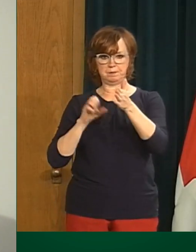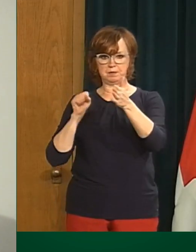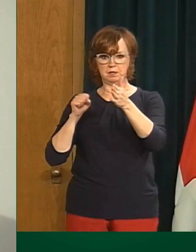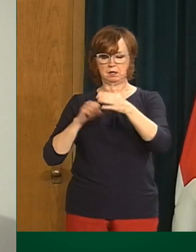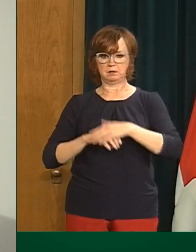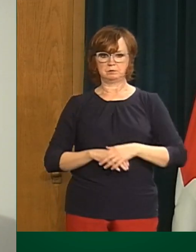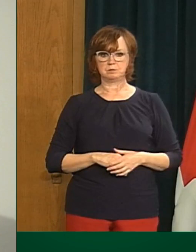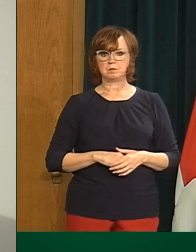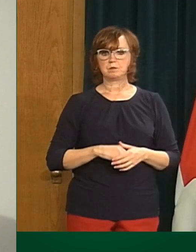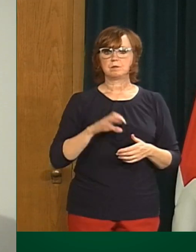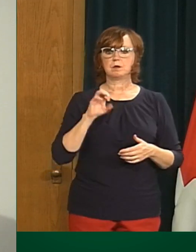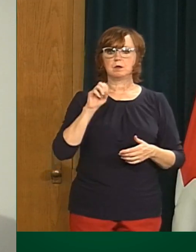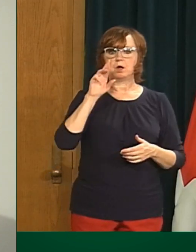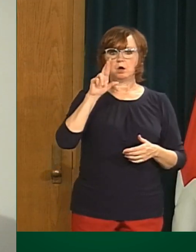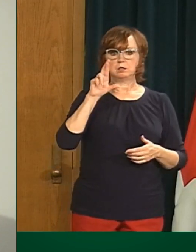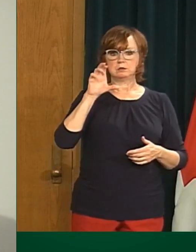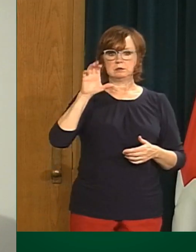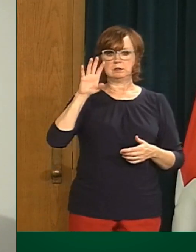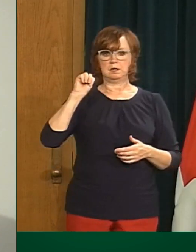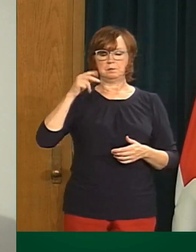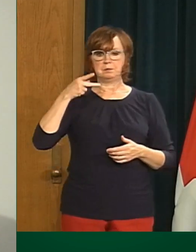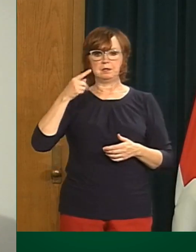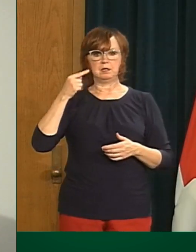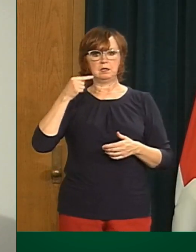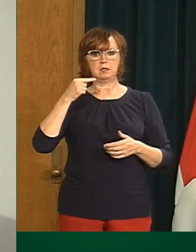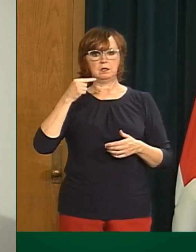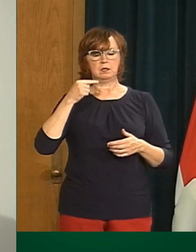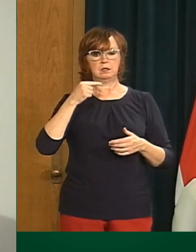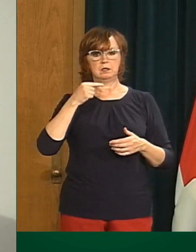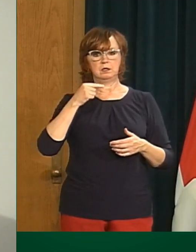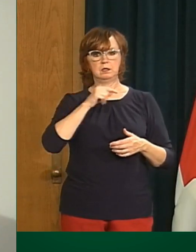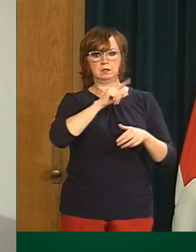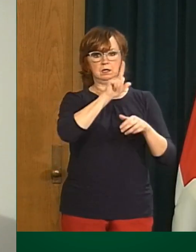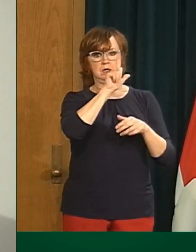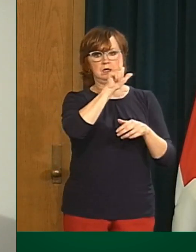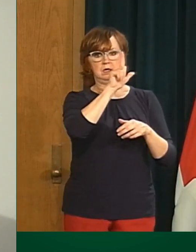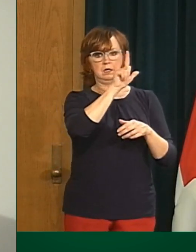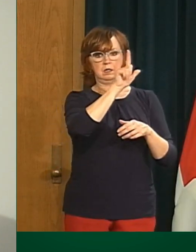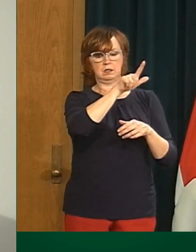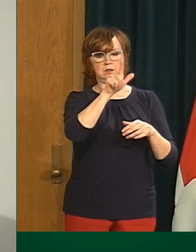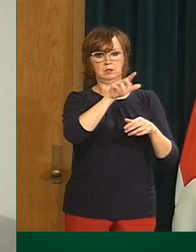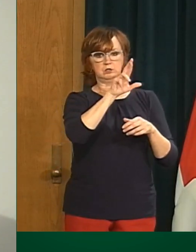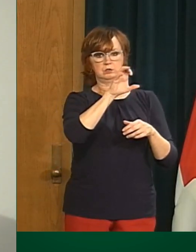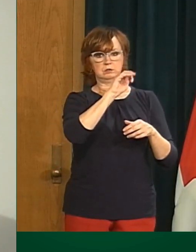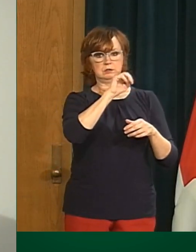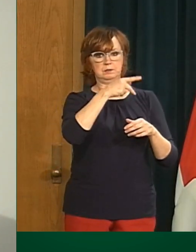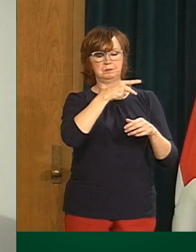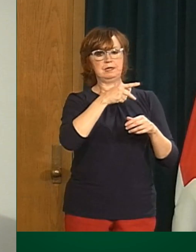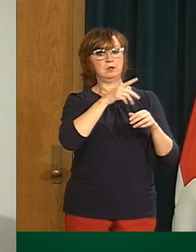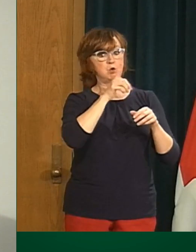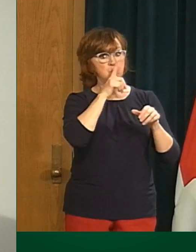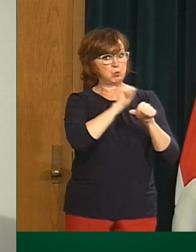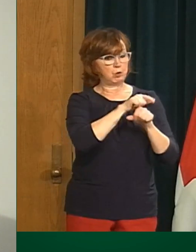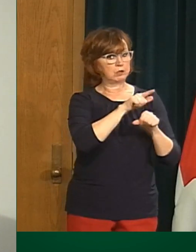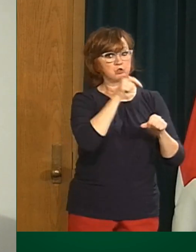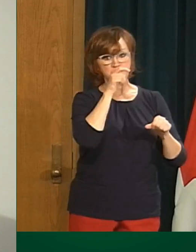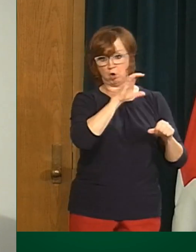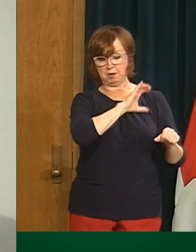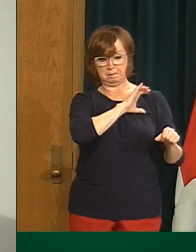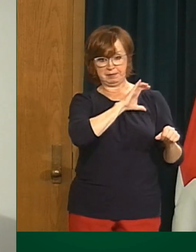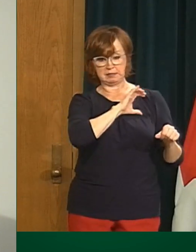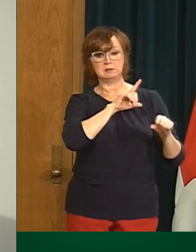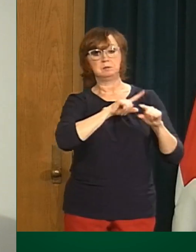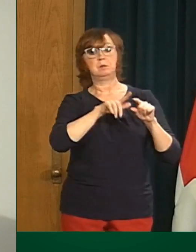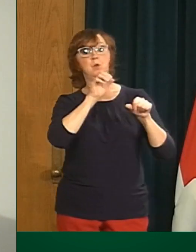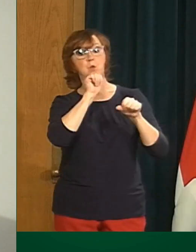the RCMP have just said that a civilian employee at the La Loche RCMP has tested positive for COVID-19. So what steps